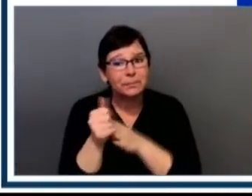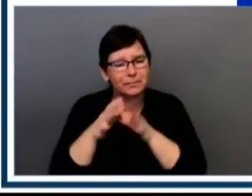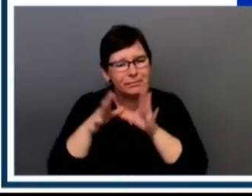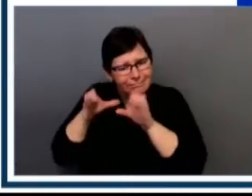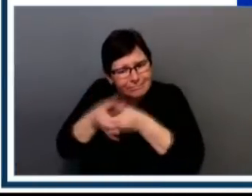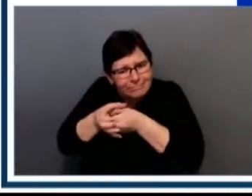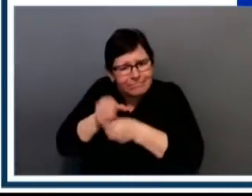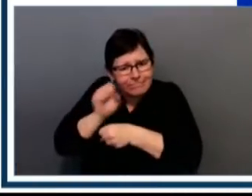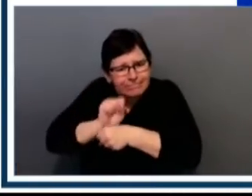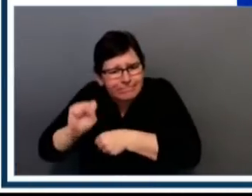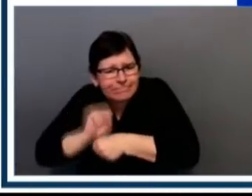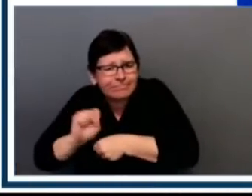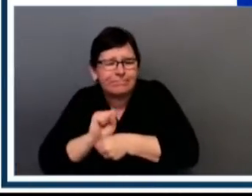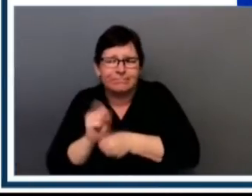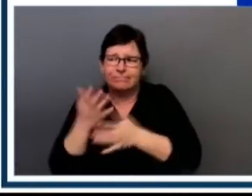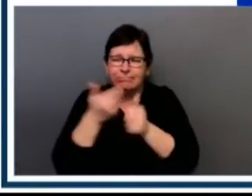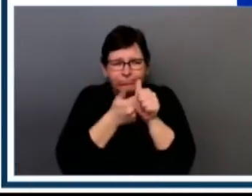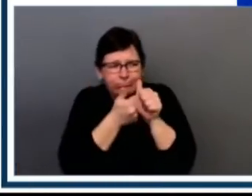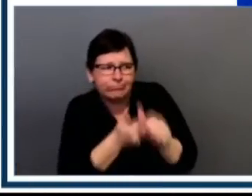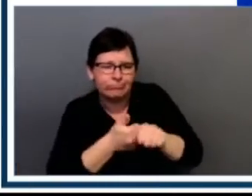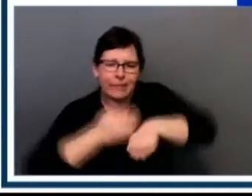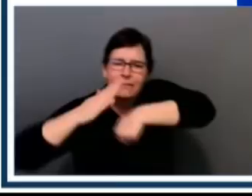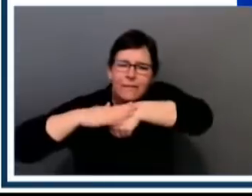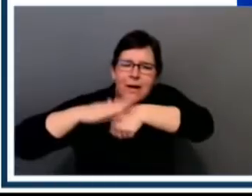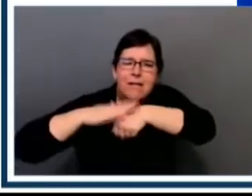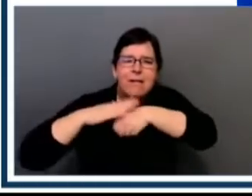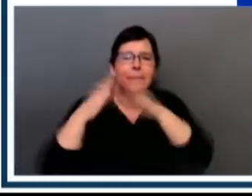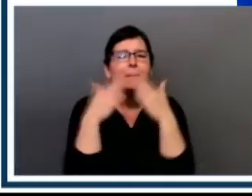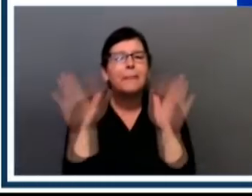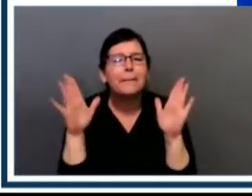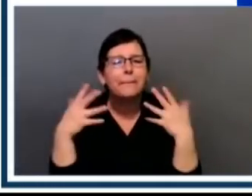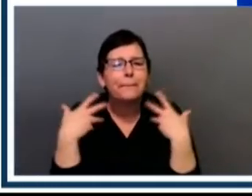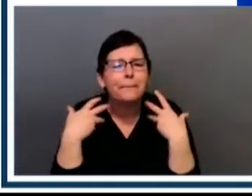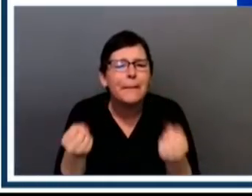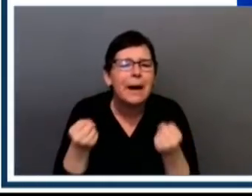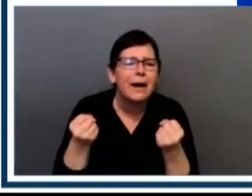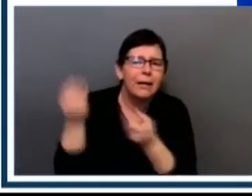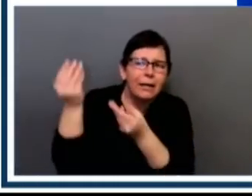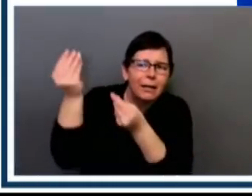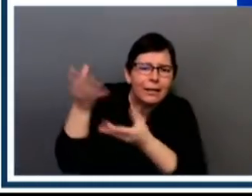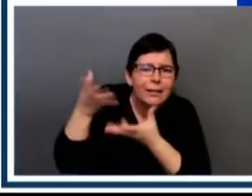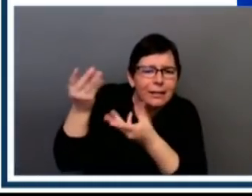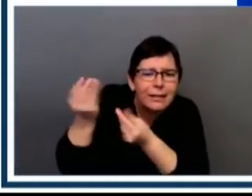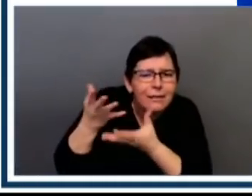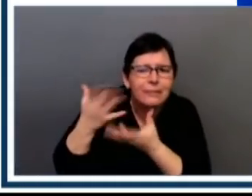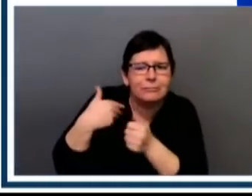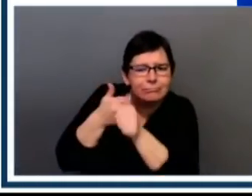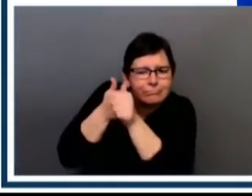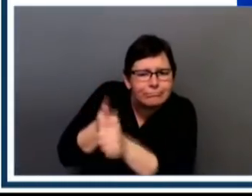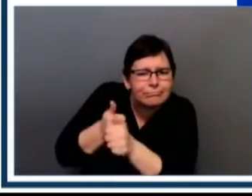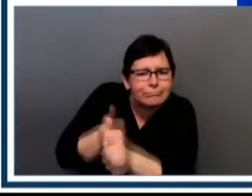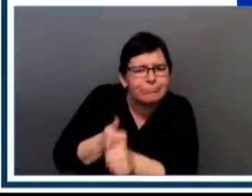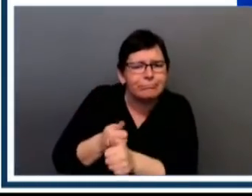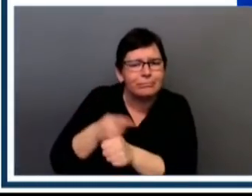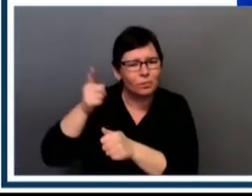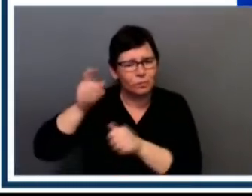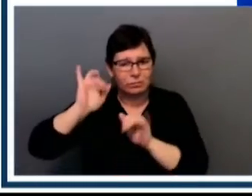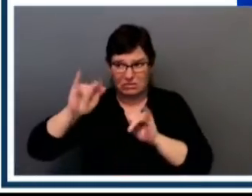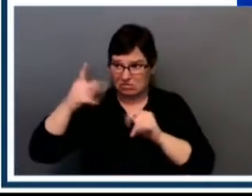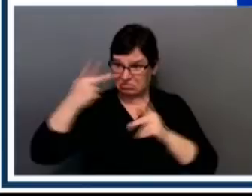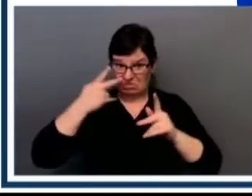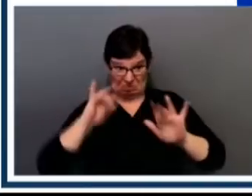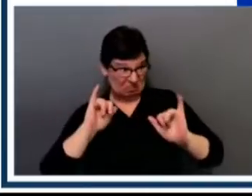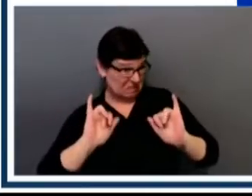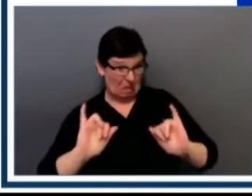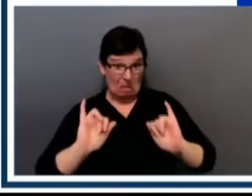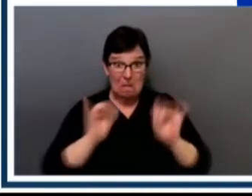that assuming everything stays on course, effective March 21st, all remaining COVID restrictions will be gone. Between now and then,